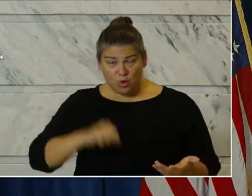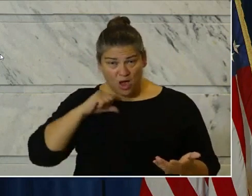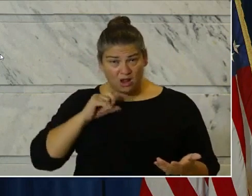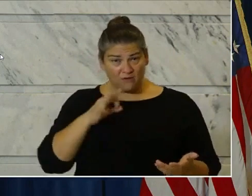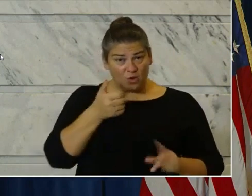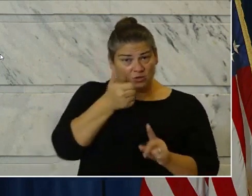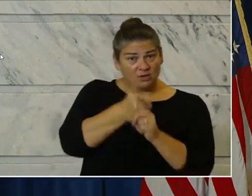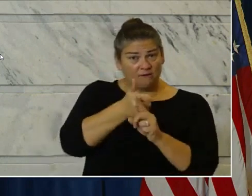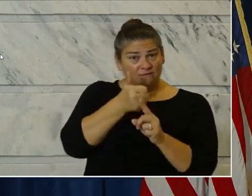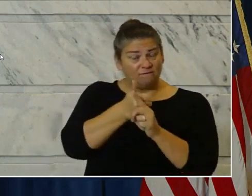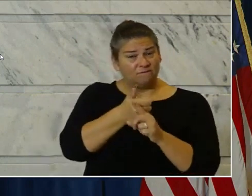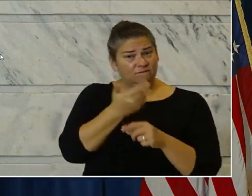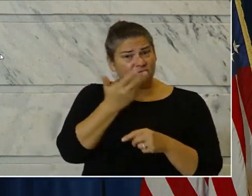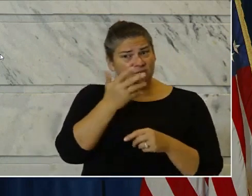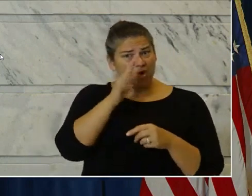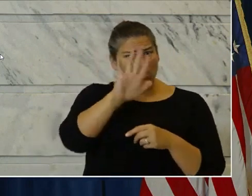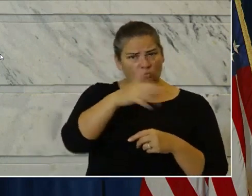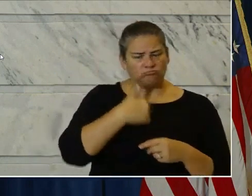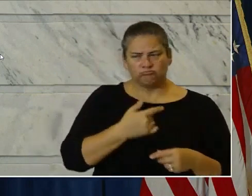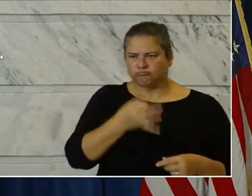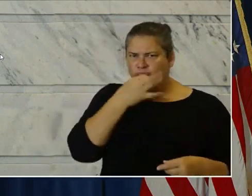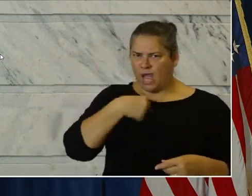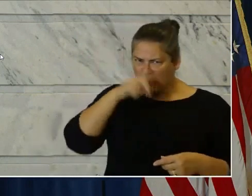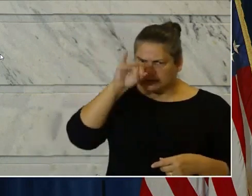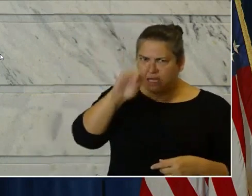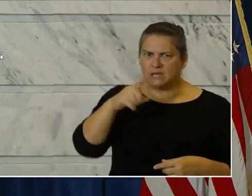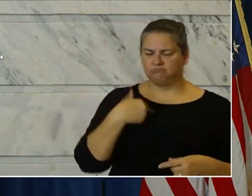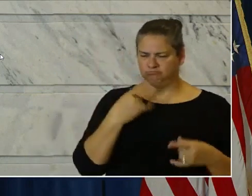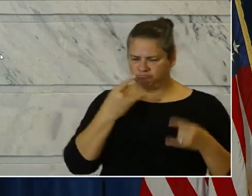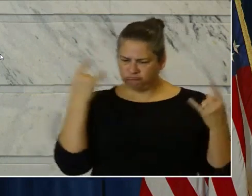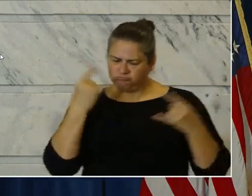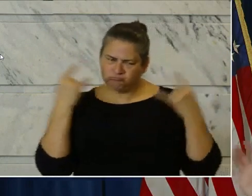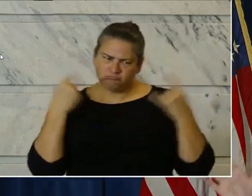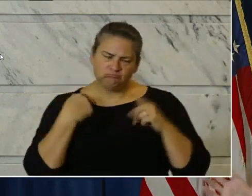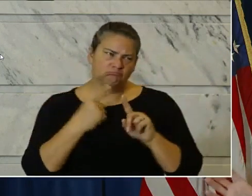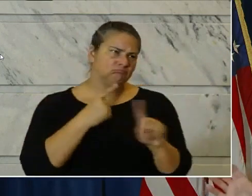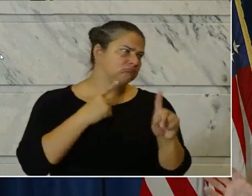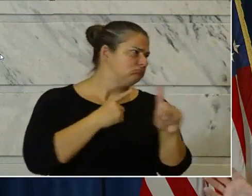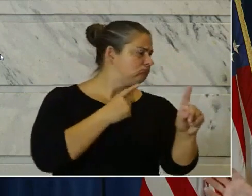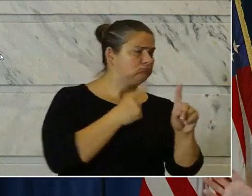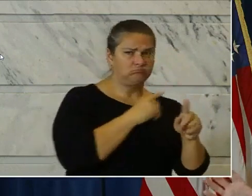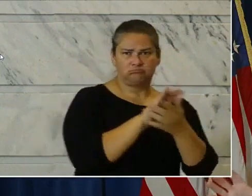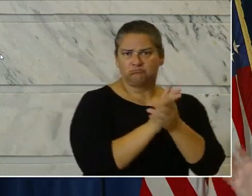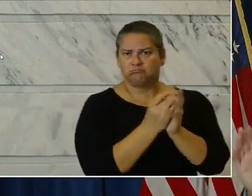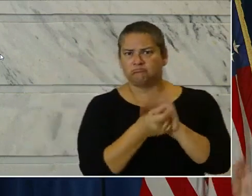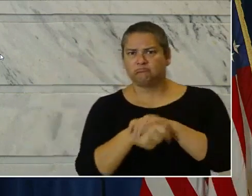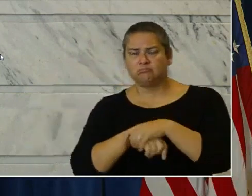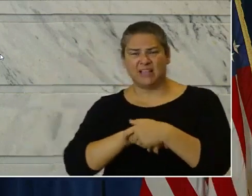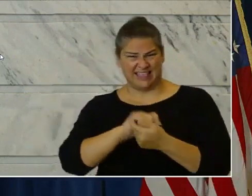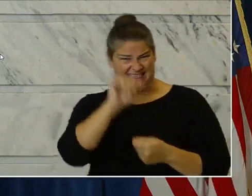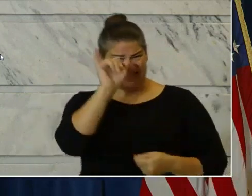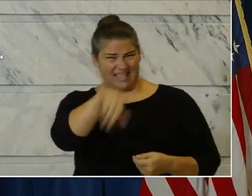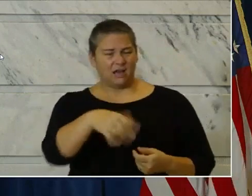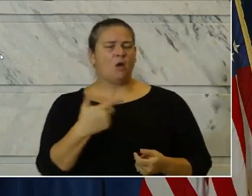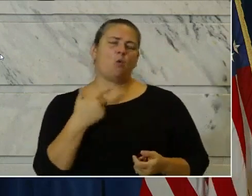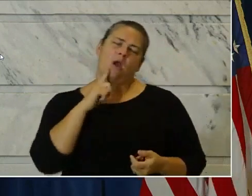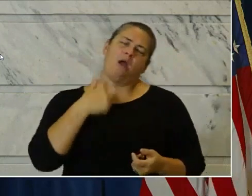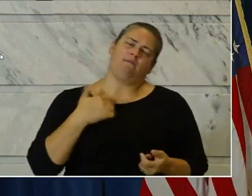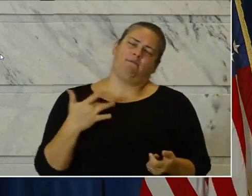that you have gone about everything that's needed? I believe the answer for the vast majority of Kentuckians is yes,